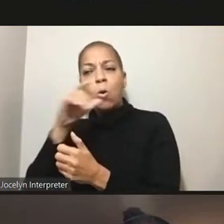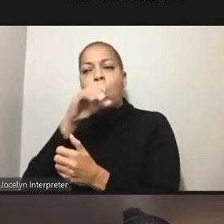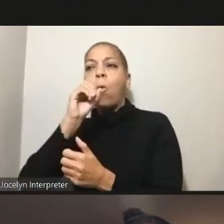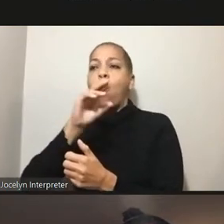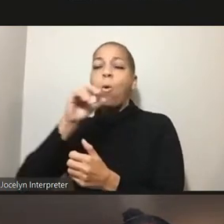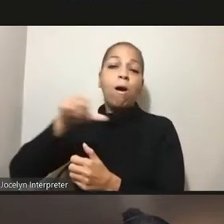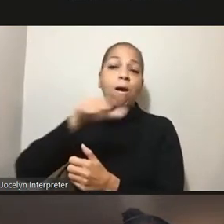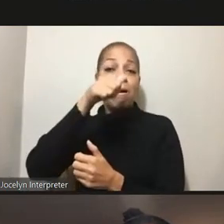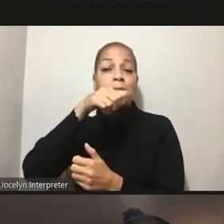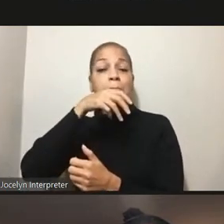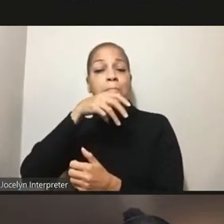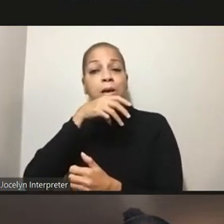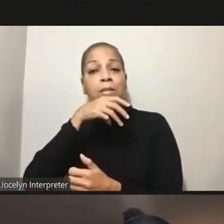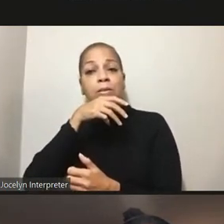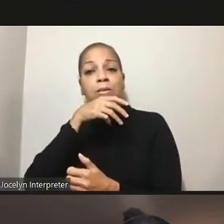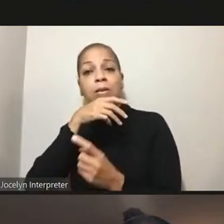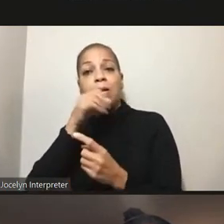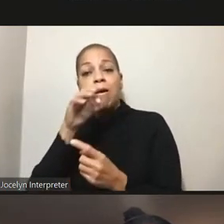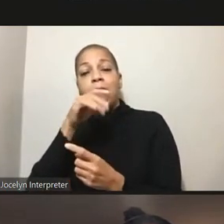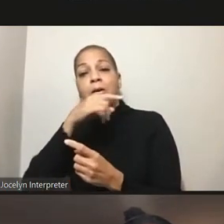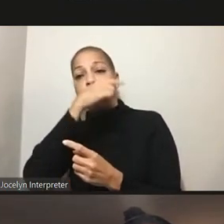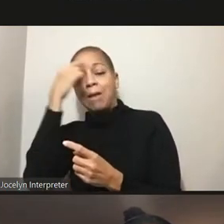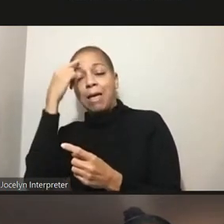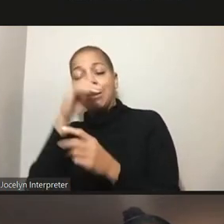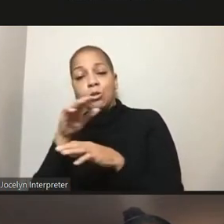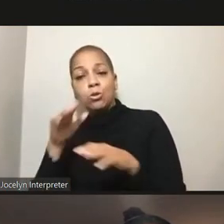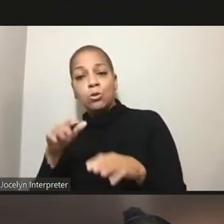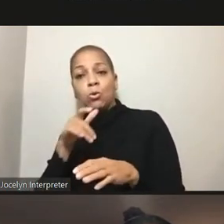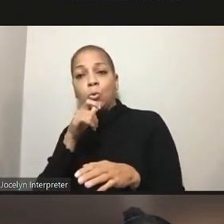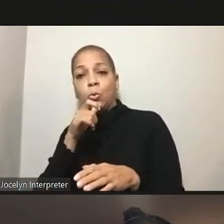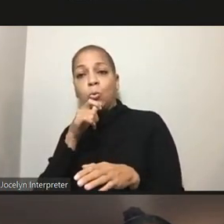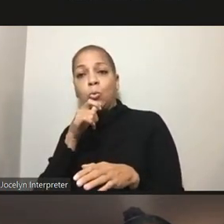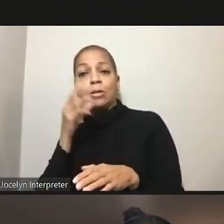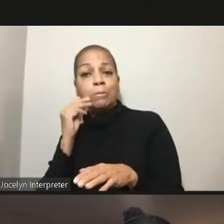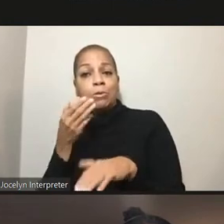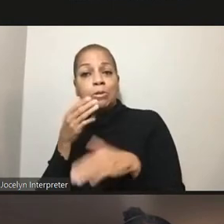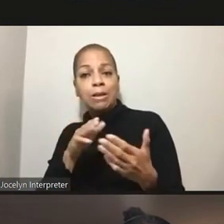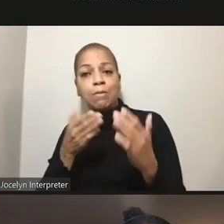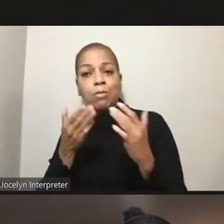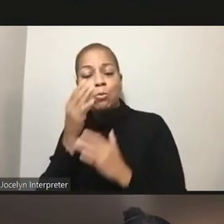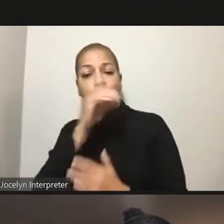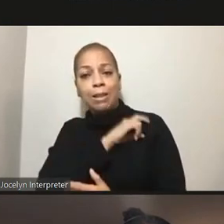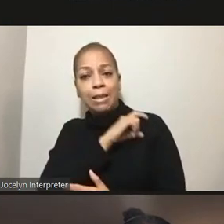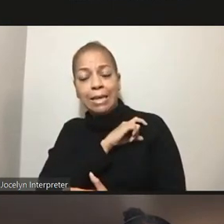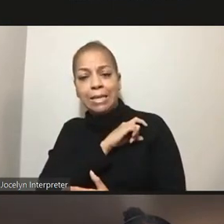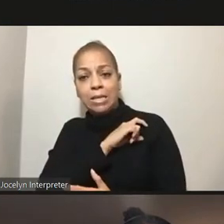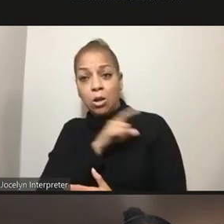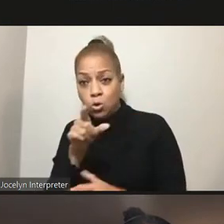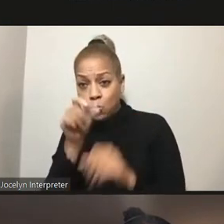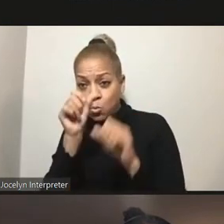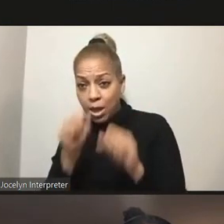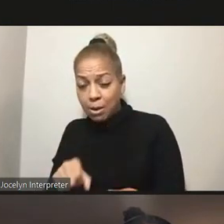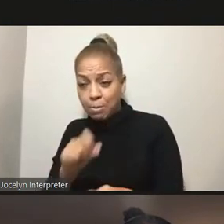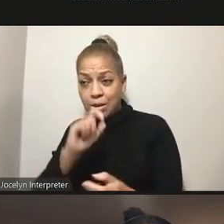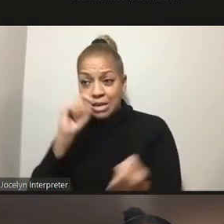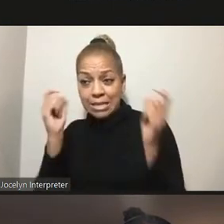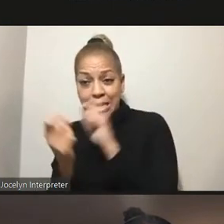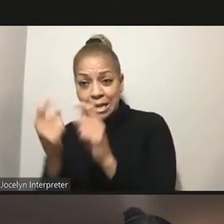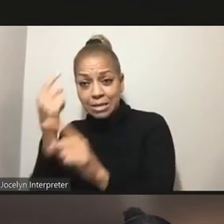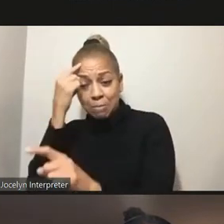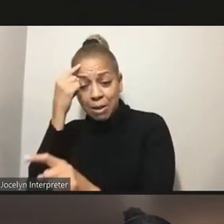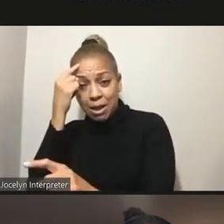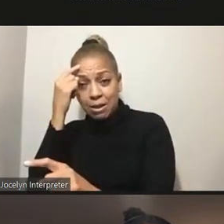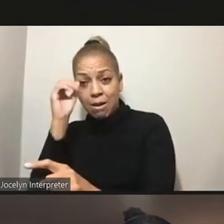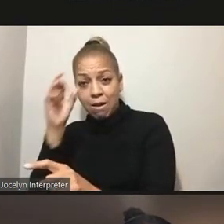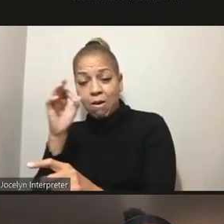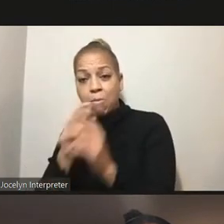children and adults who were murdered by police? And have you been able to change the minds of those who initially objected